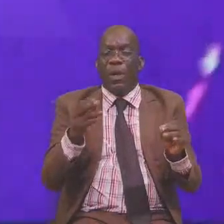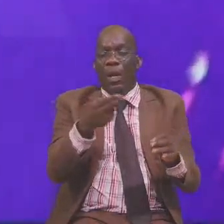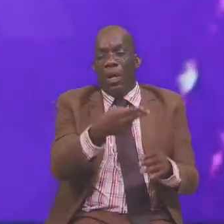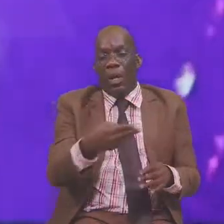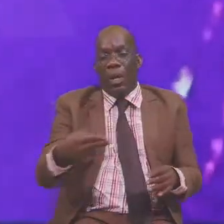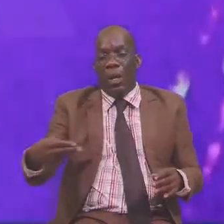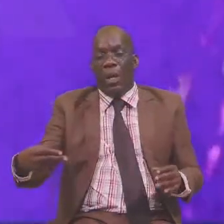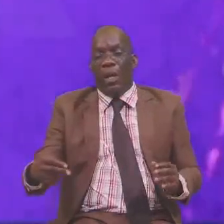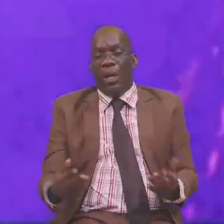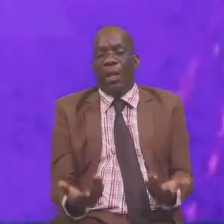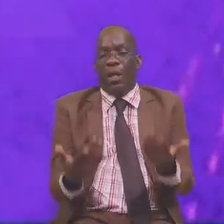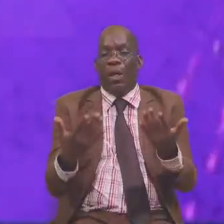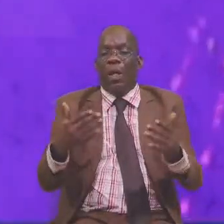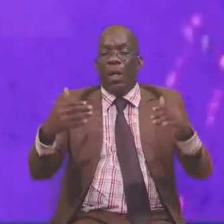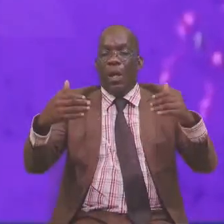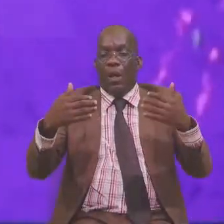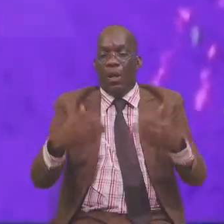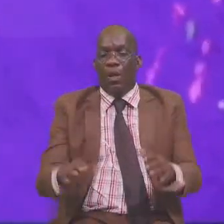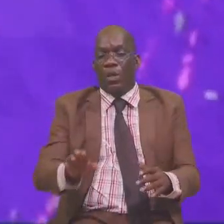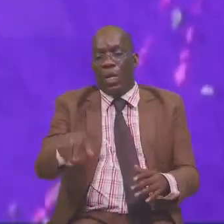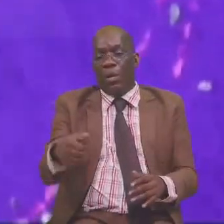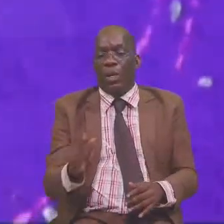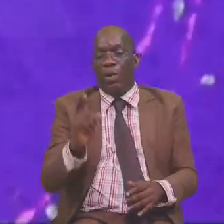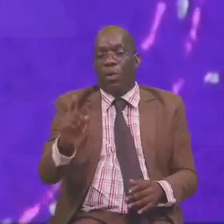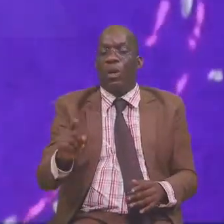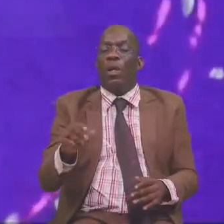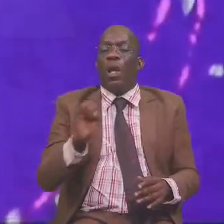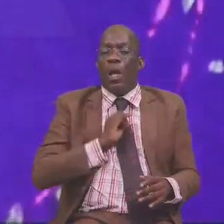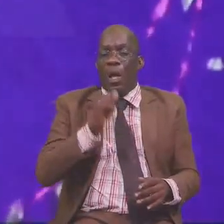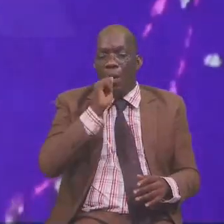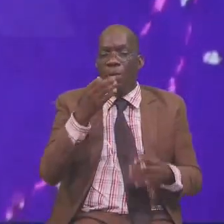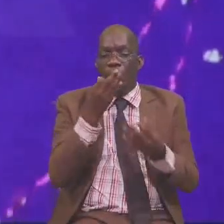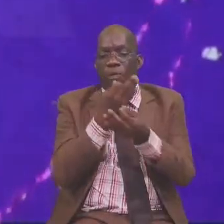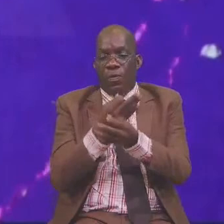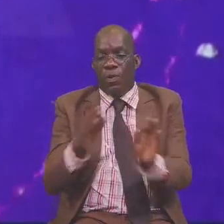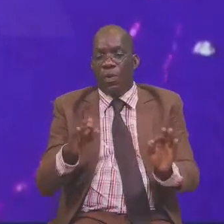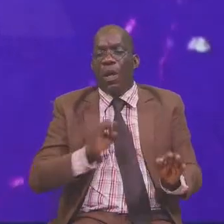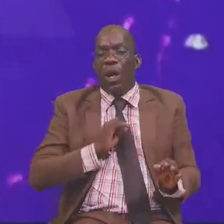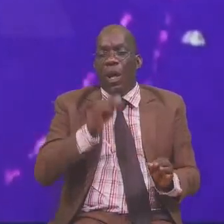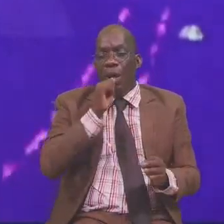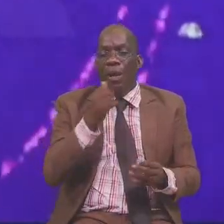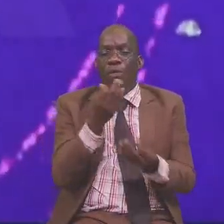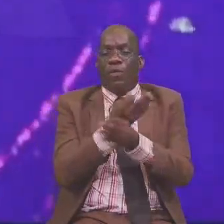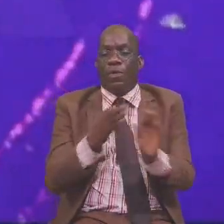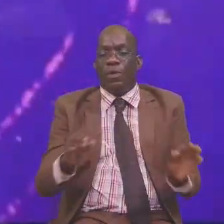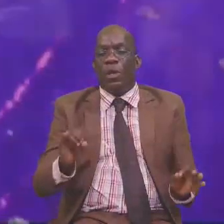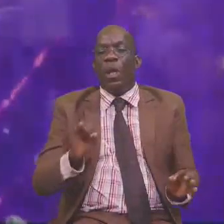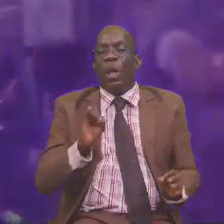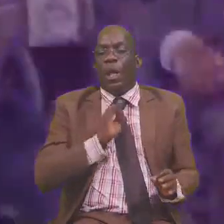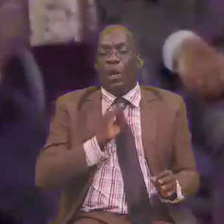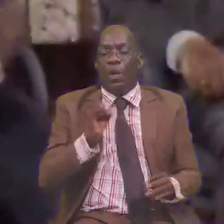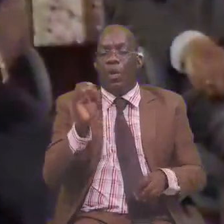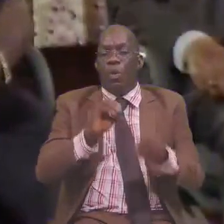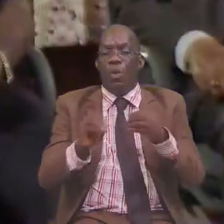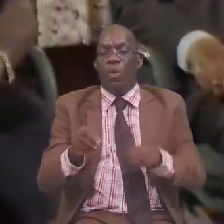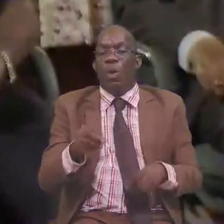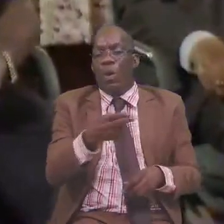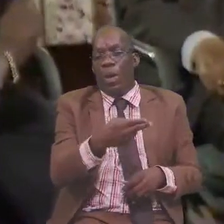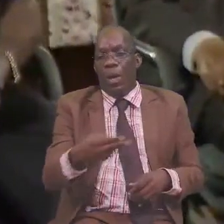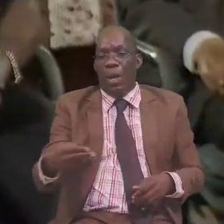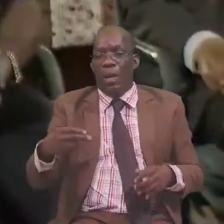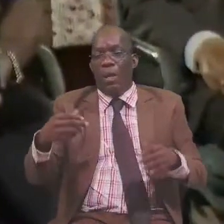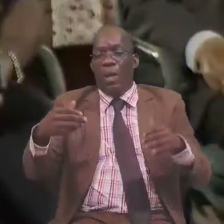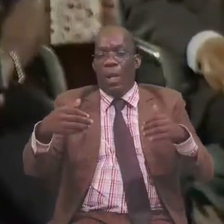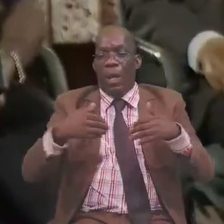lost another one, I am free. Oh, I am free. Oh, I am free. Oh, hell lost